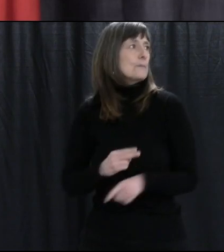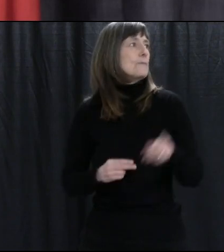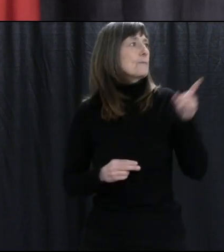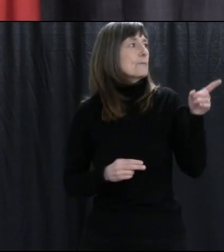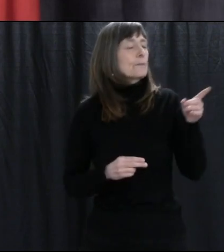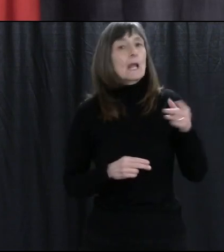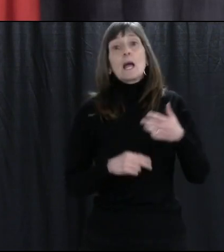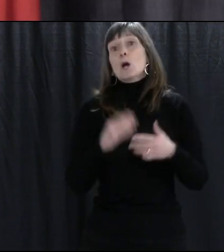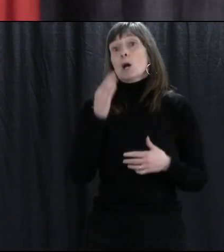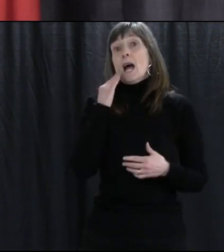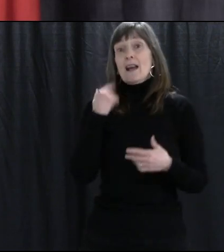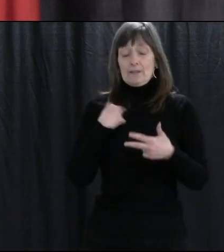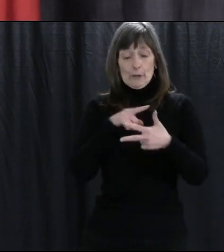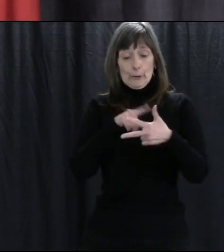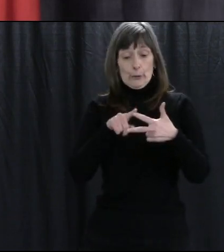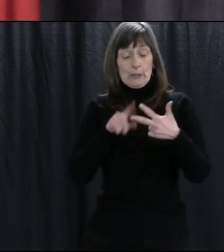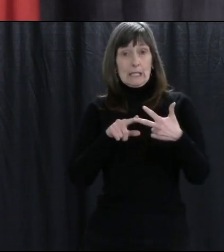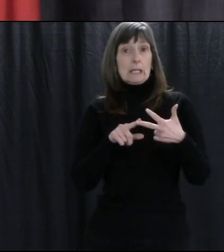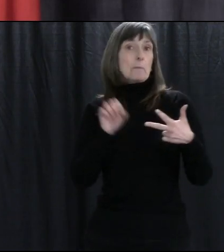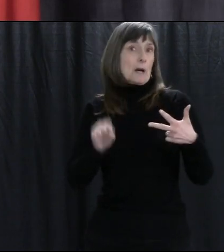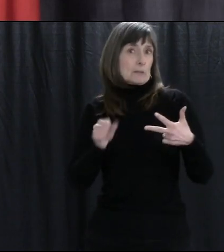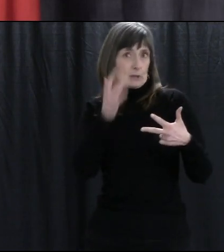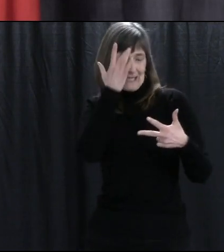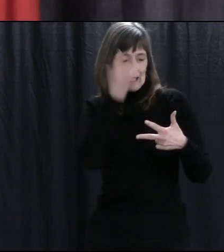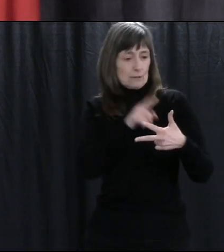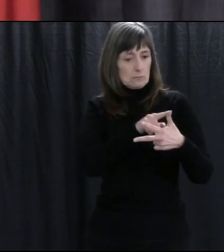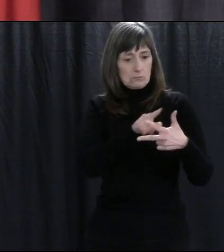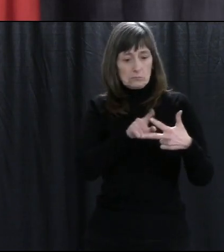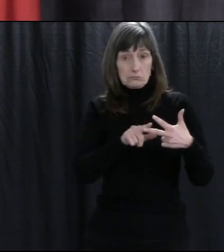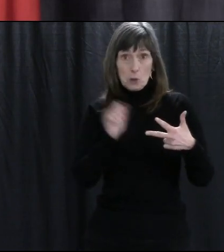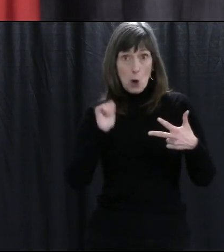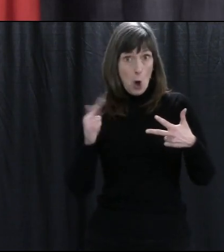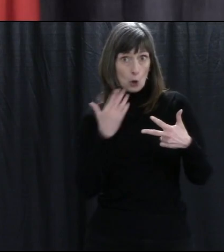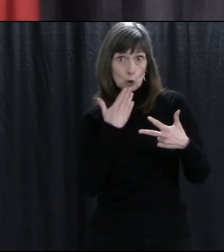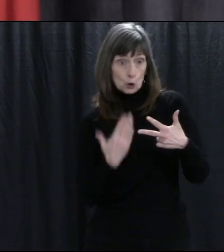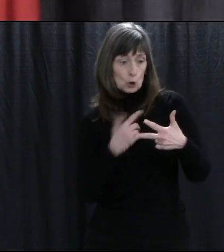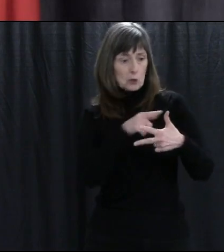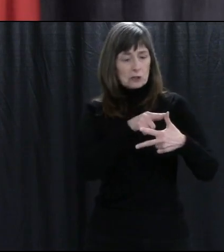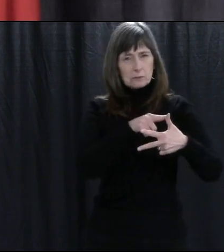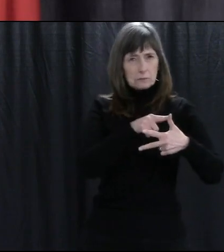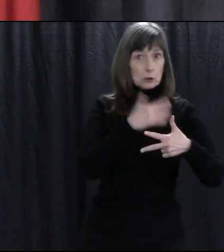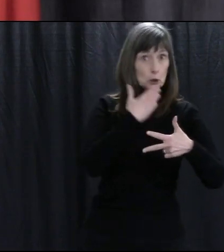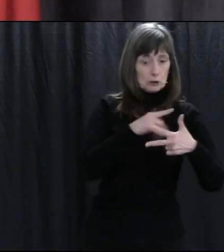first one was doing well. Has that changed in the new 2? No, they're doing well at home.